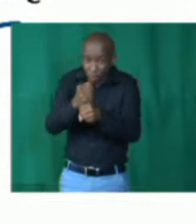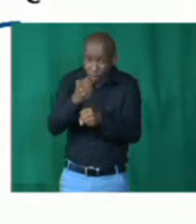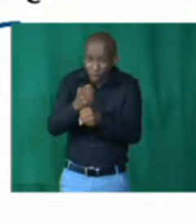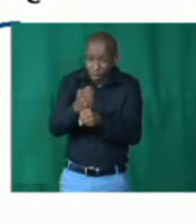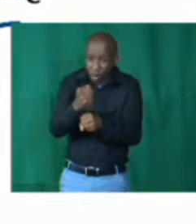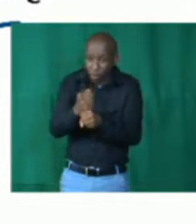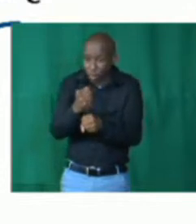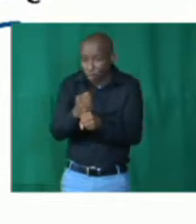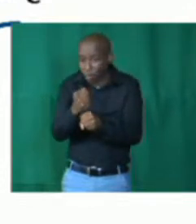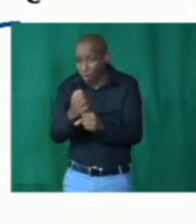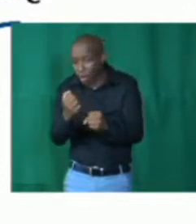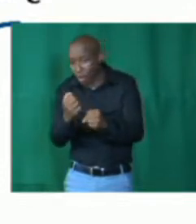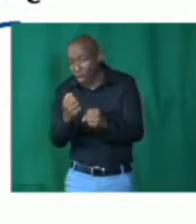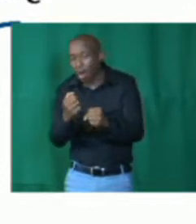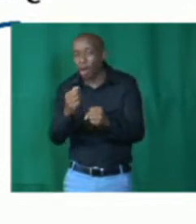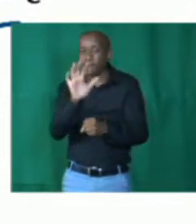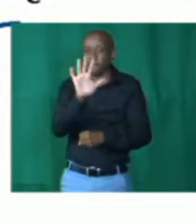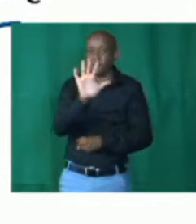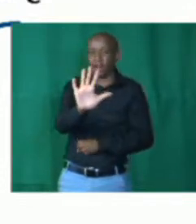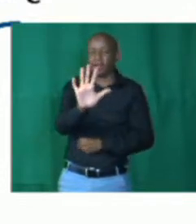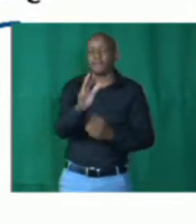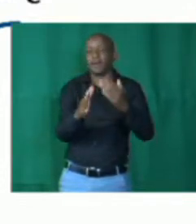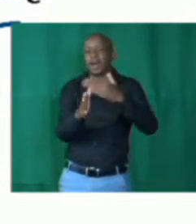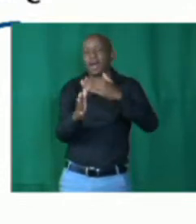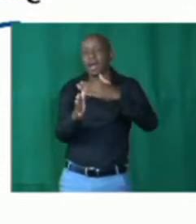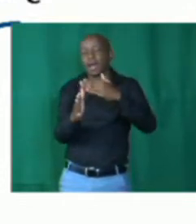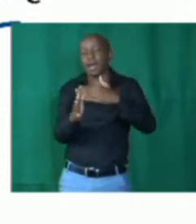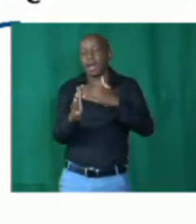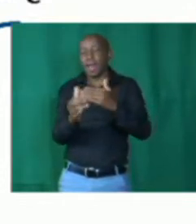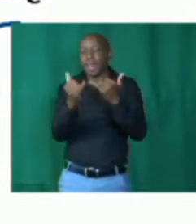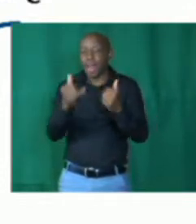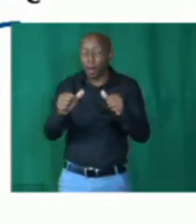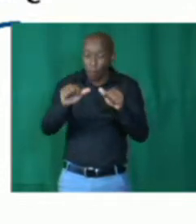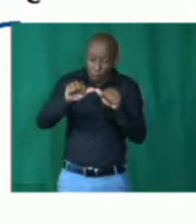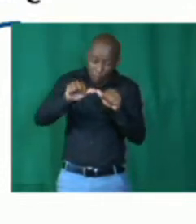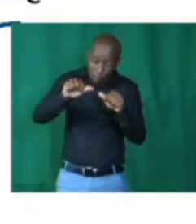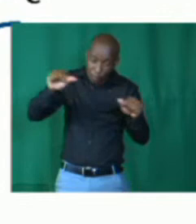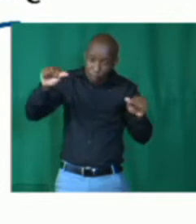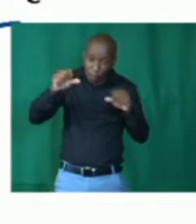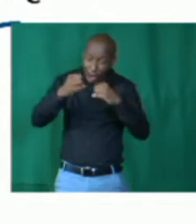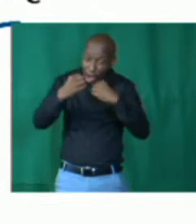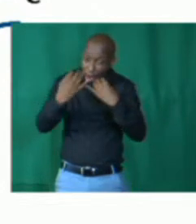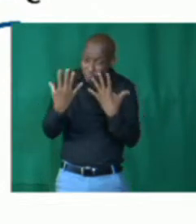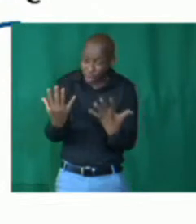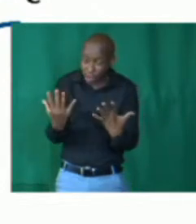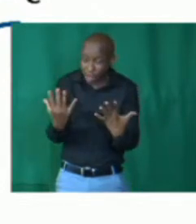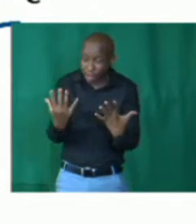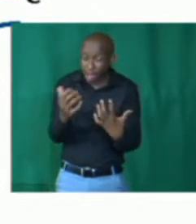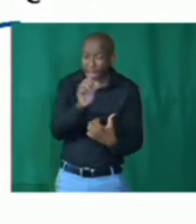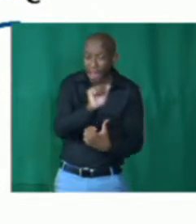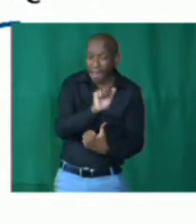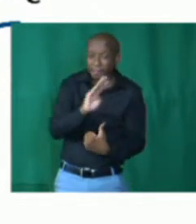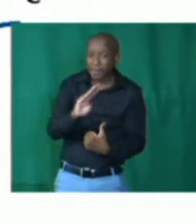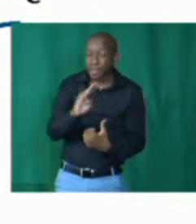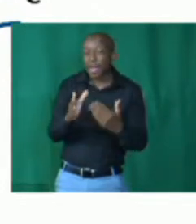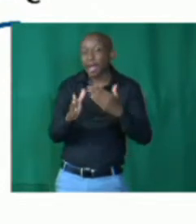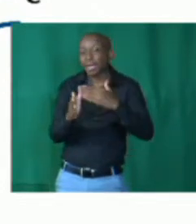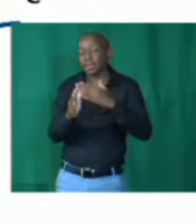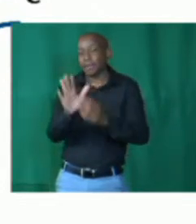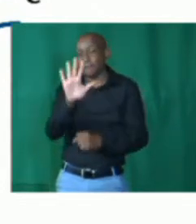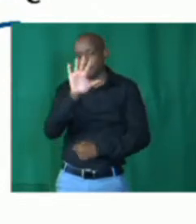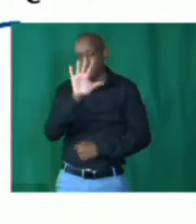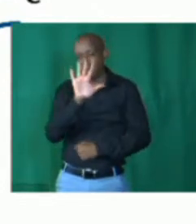get to this 5. Okay, so the length of line segment AP is